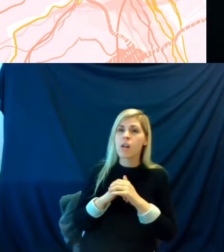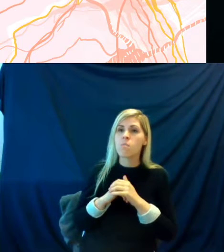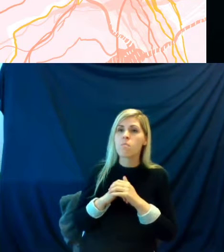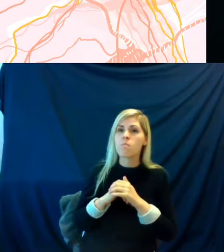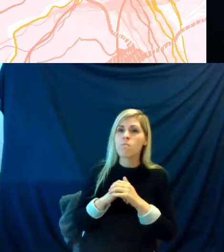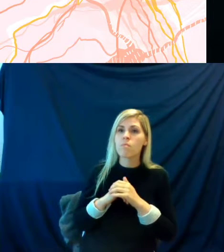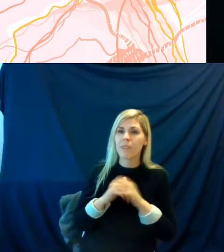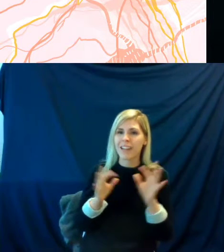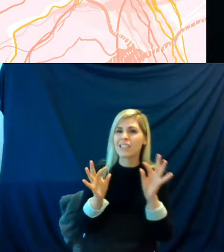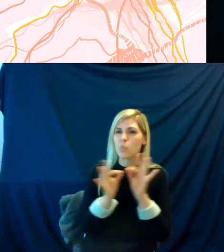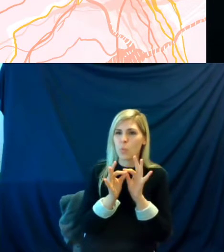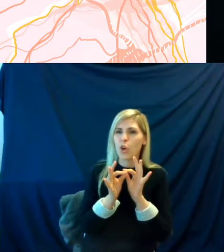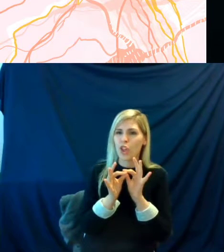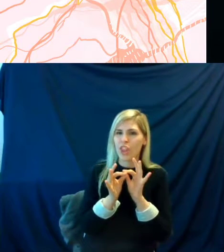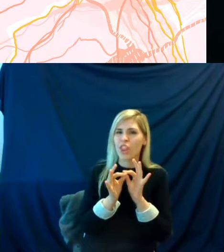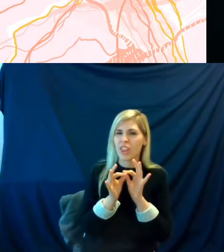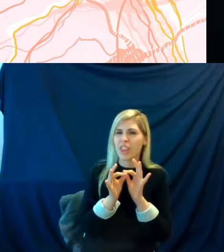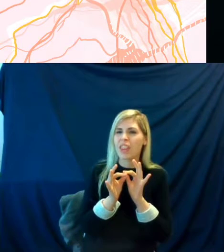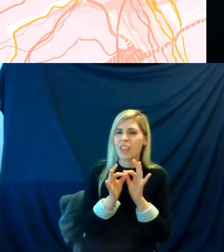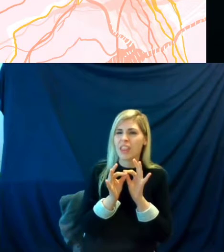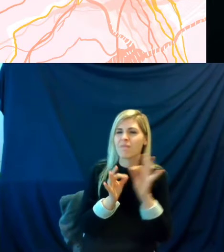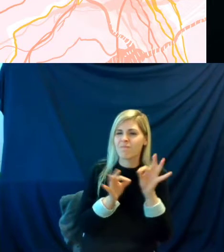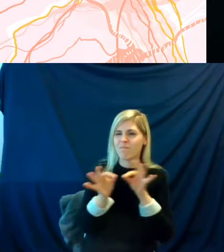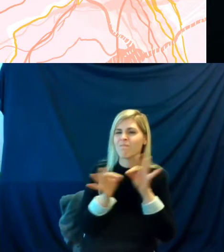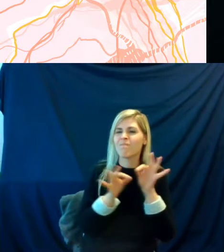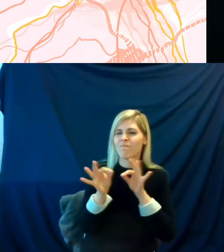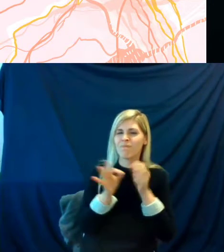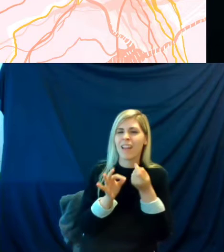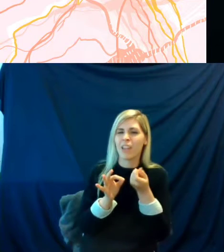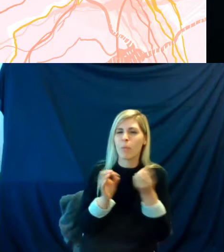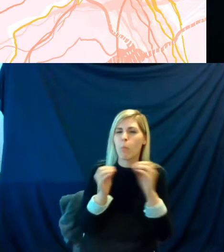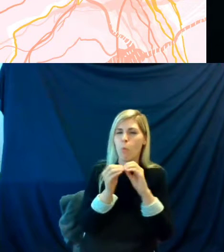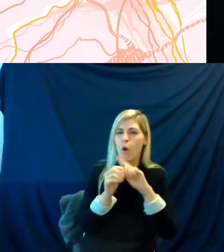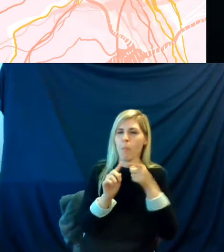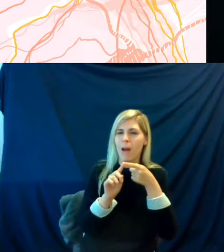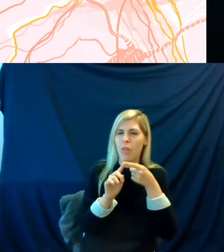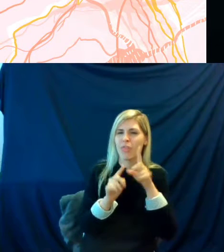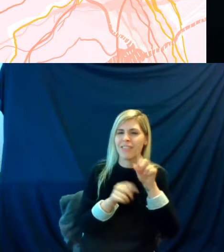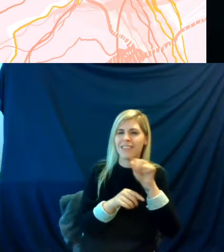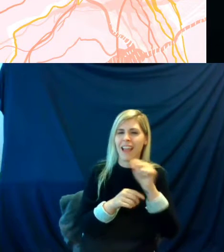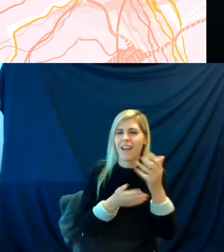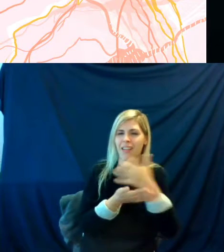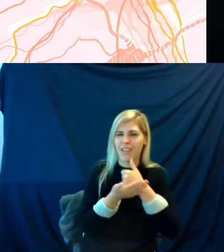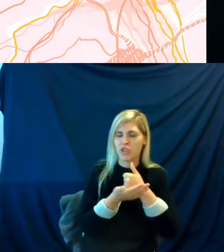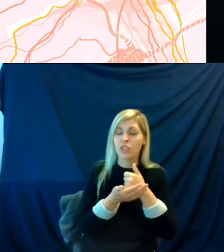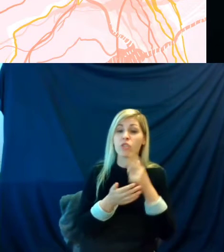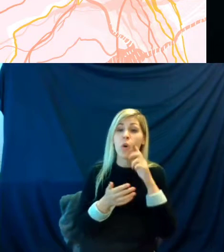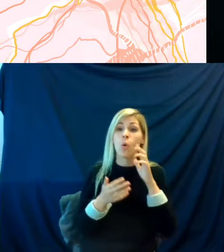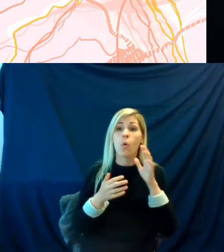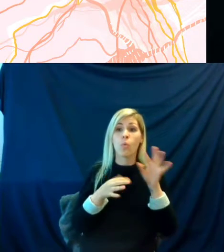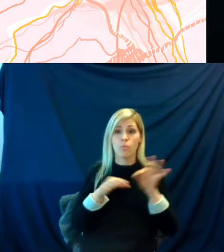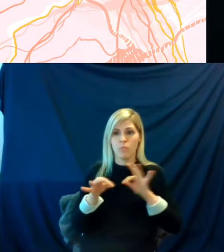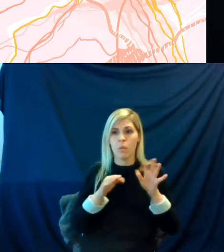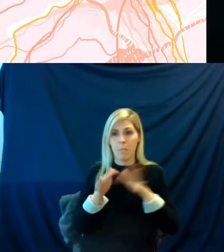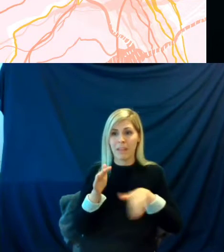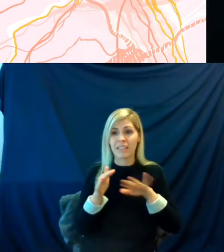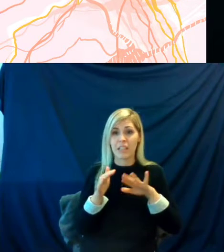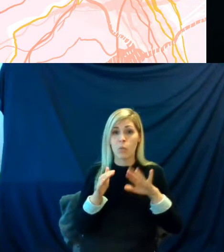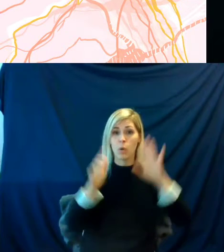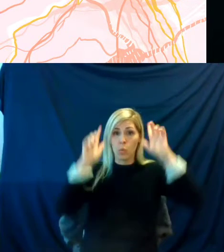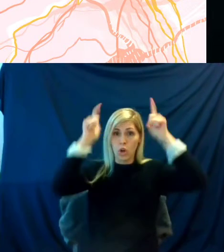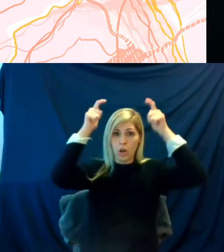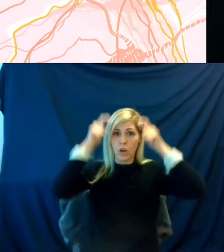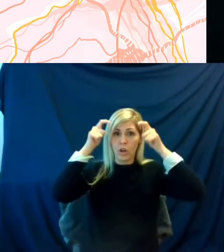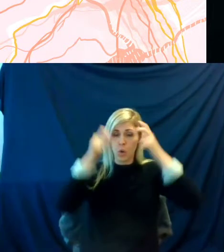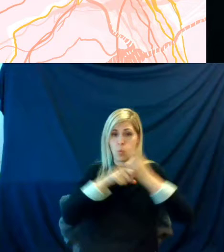answer that question, it's worth going into a little bit about how the actual data collection works. So basically, when